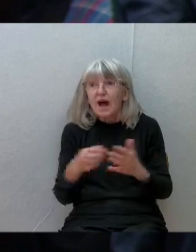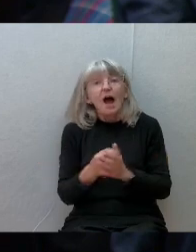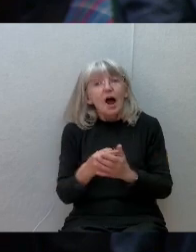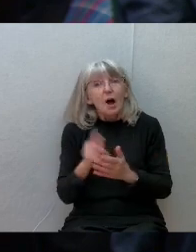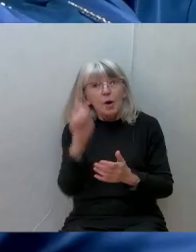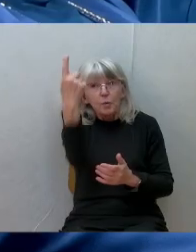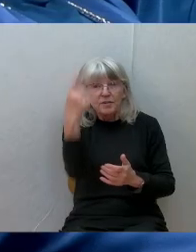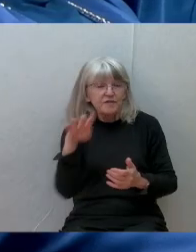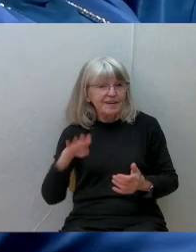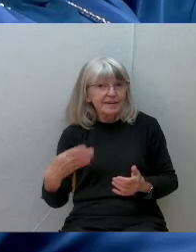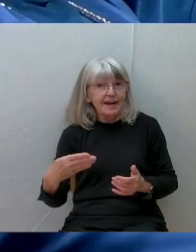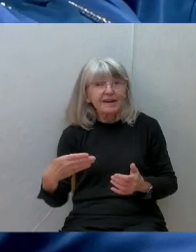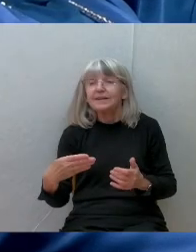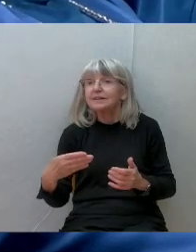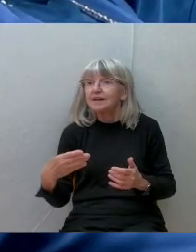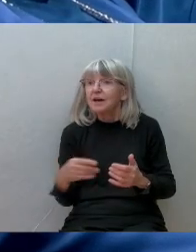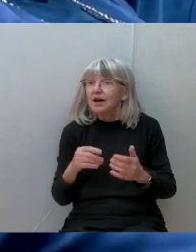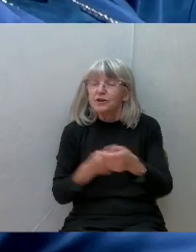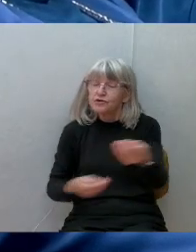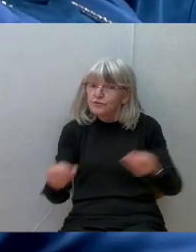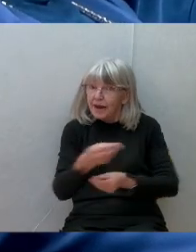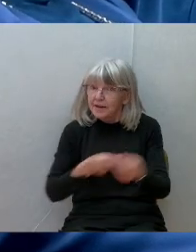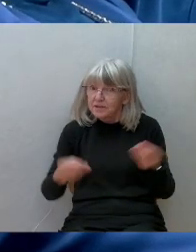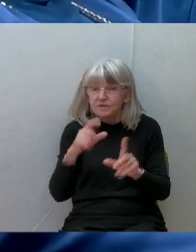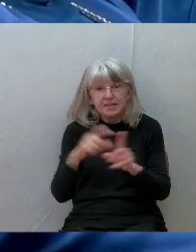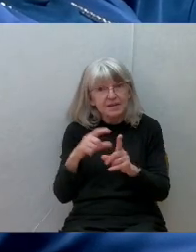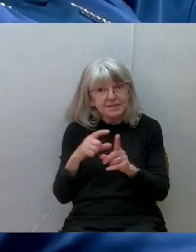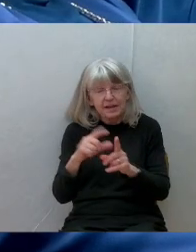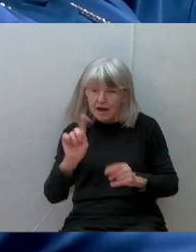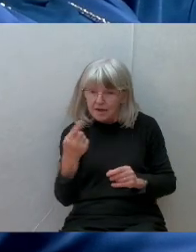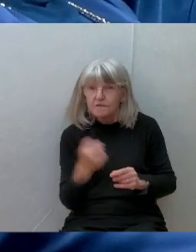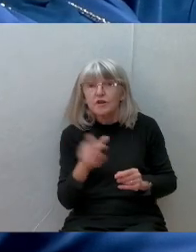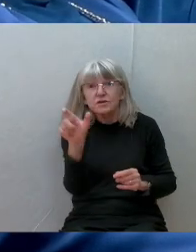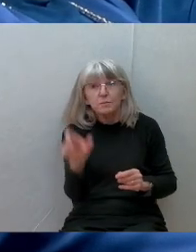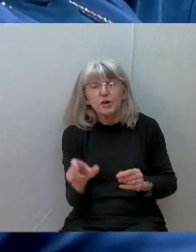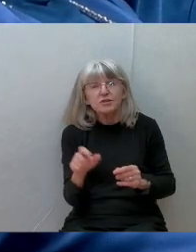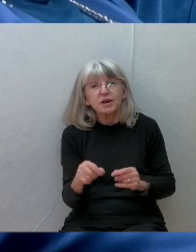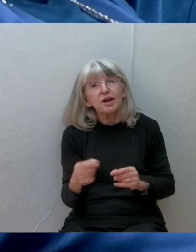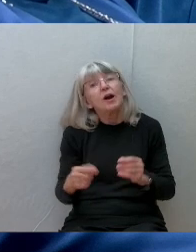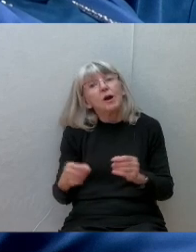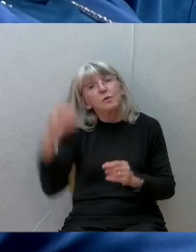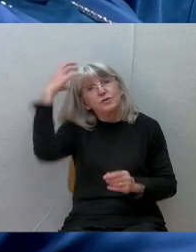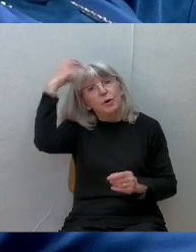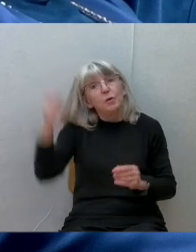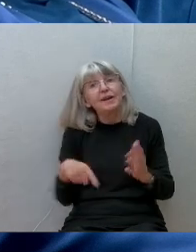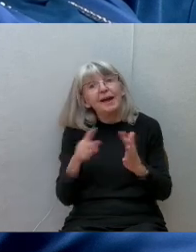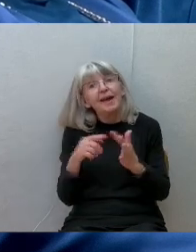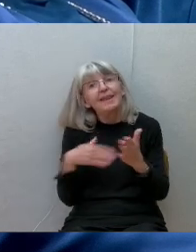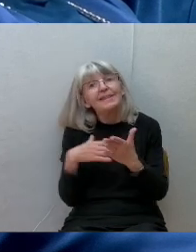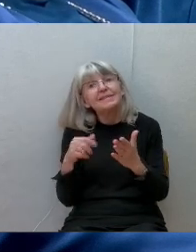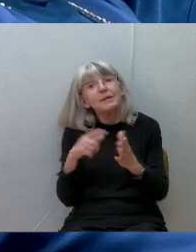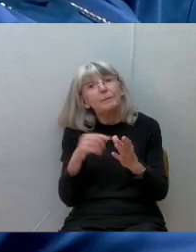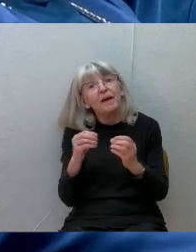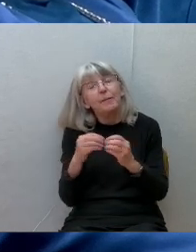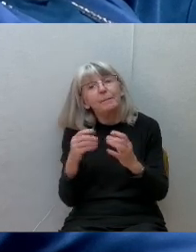by our first Chancellor, Queen Elizabeth, the Queen Mother, and now by our illustrious